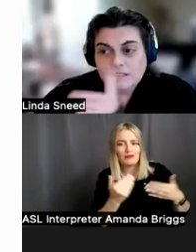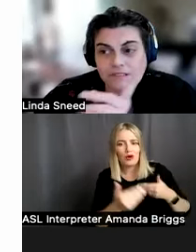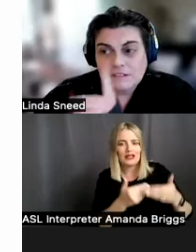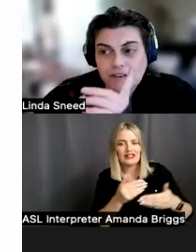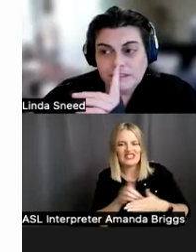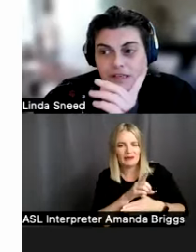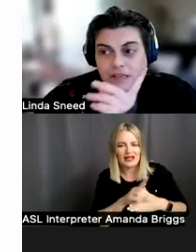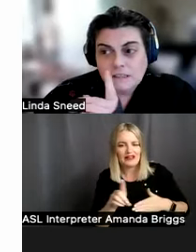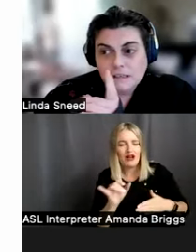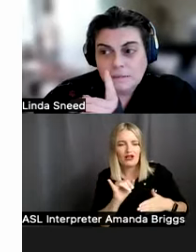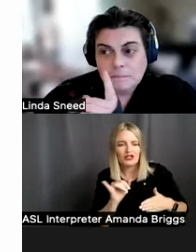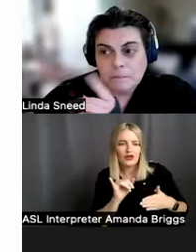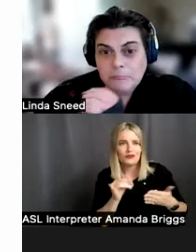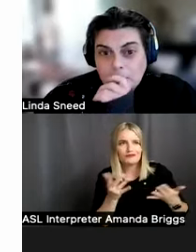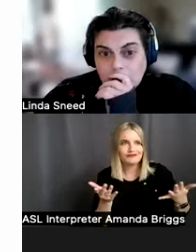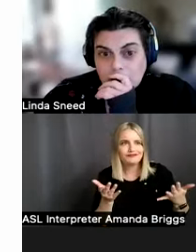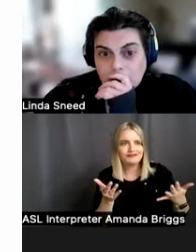well as just the fact that